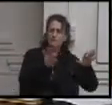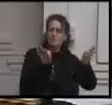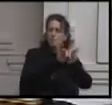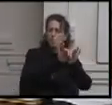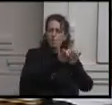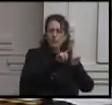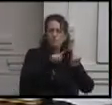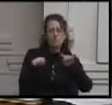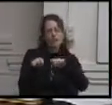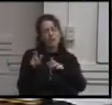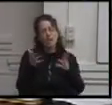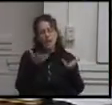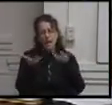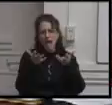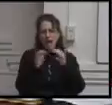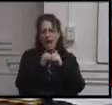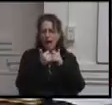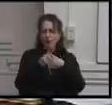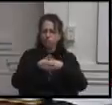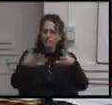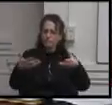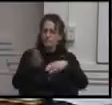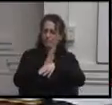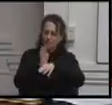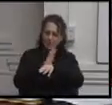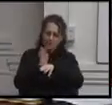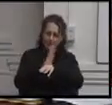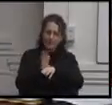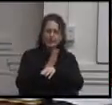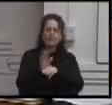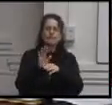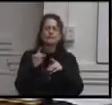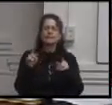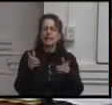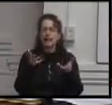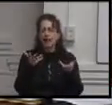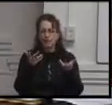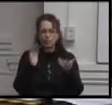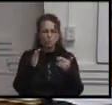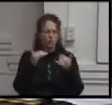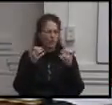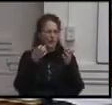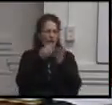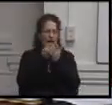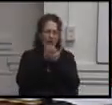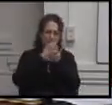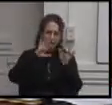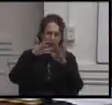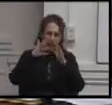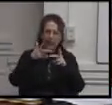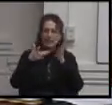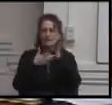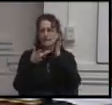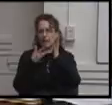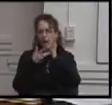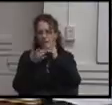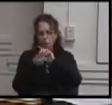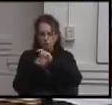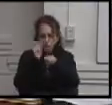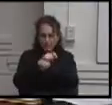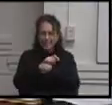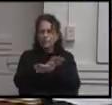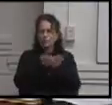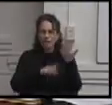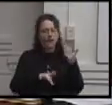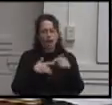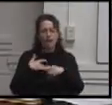where growth is going to come from in this new economy and with the technologies and all the other stuff that we all know is going on. That's where the